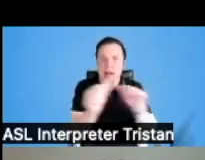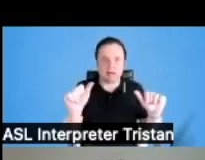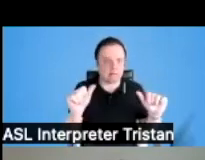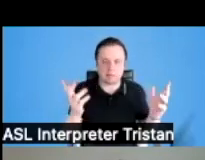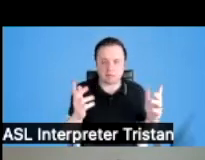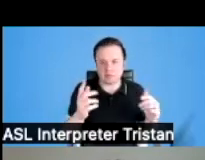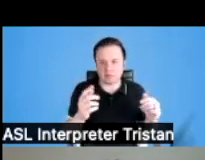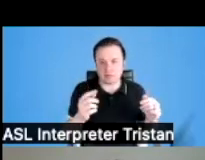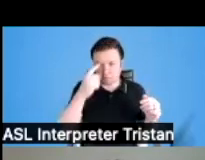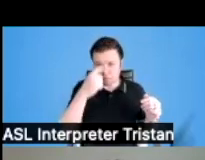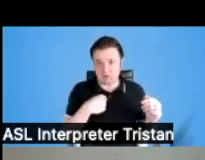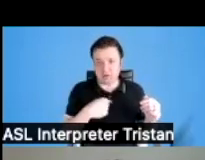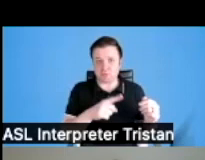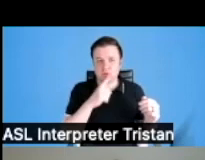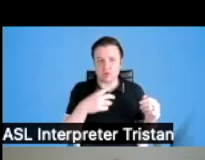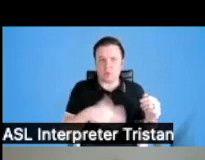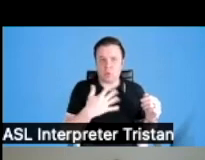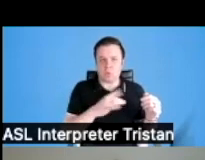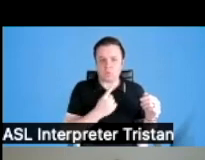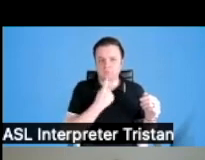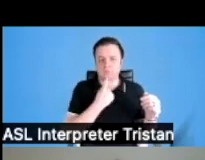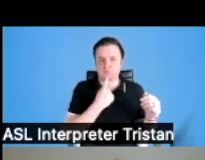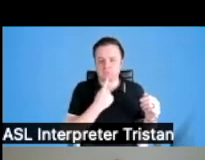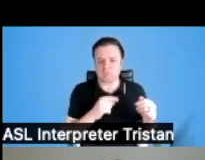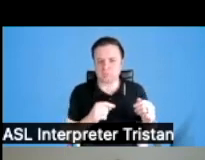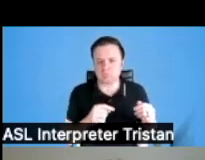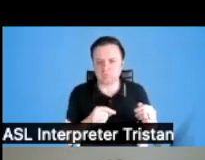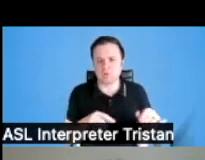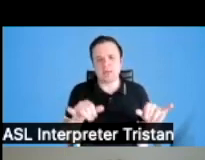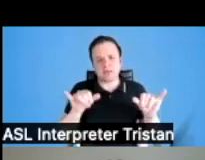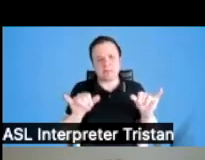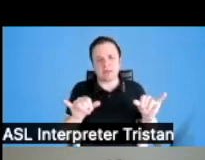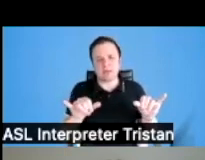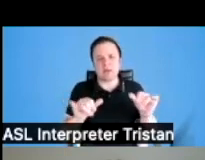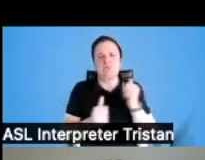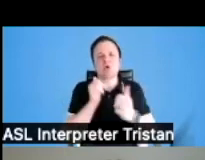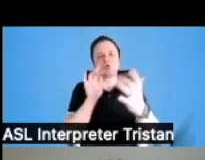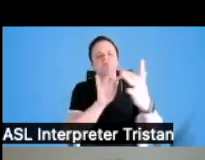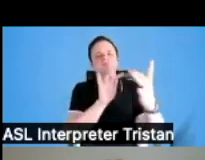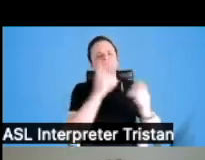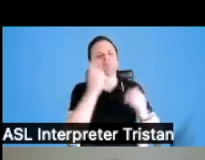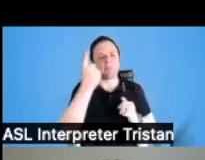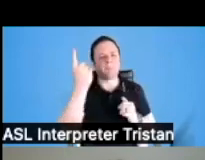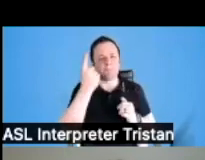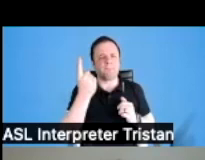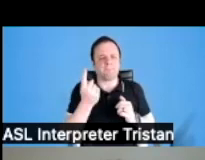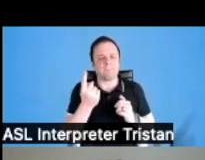is a really sobering finding. Still, as I said, most did reach out to someone at least some of the time, mainly, as I